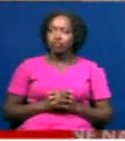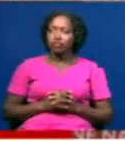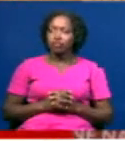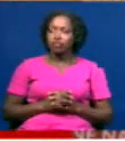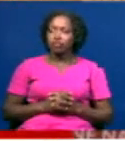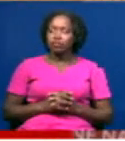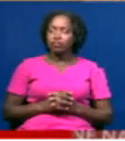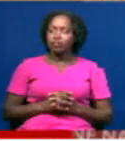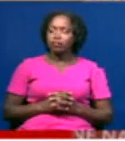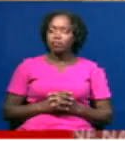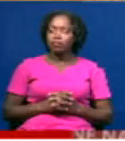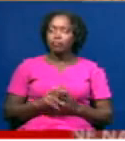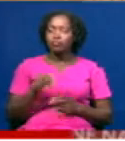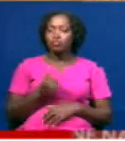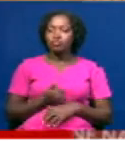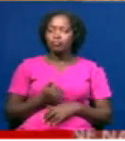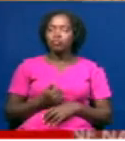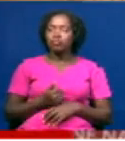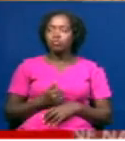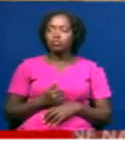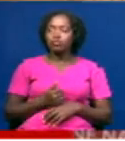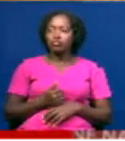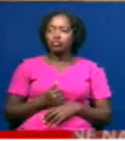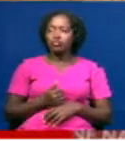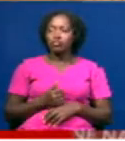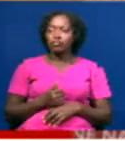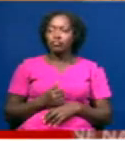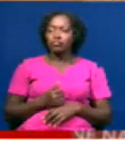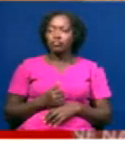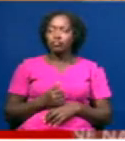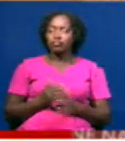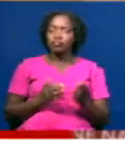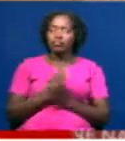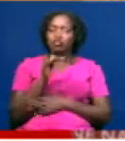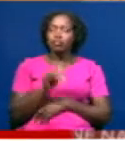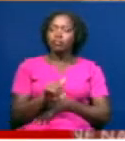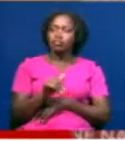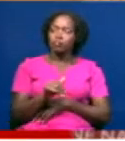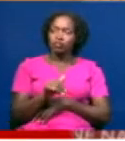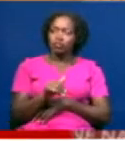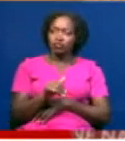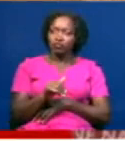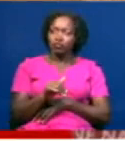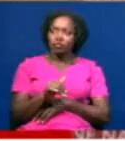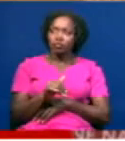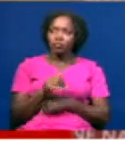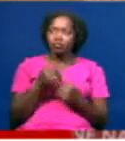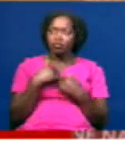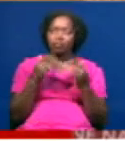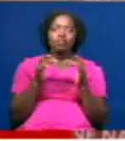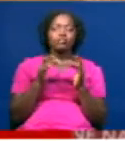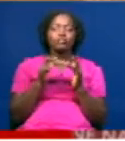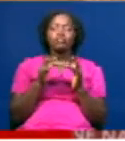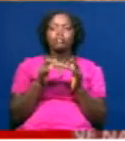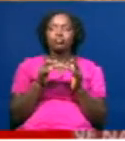So the other frontier that we are pursuing is to ensure that we have a digital